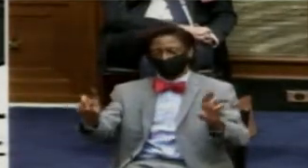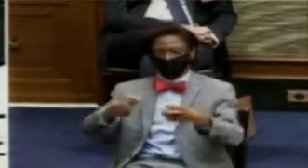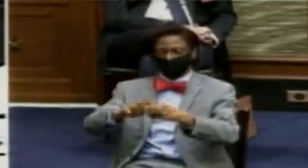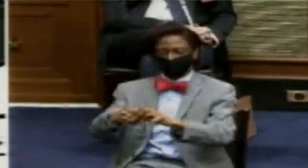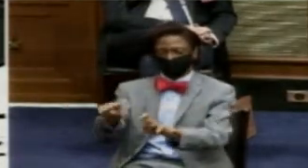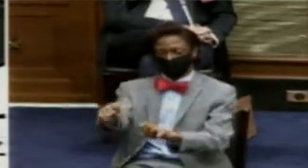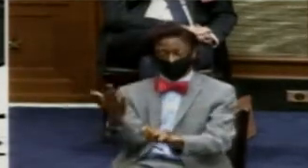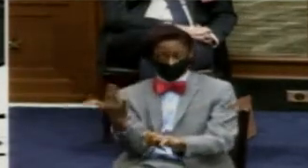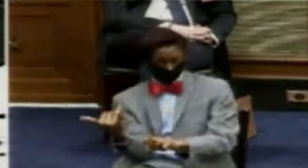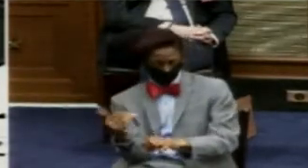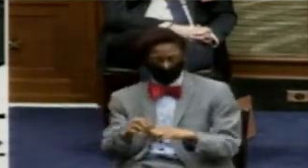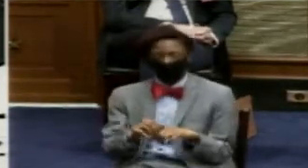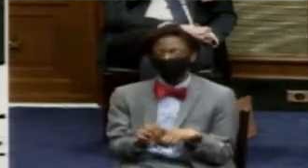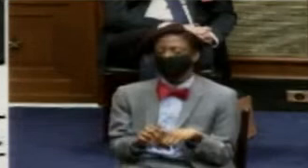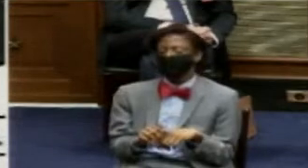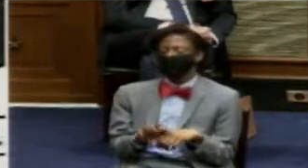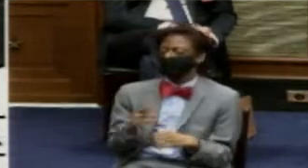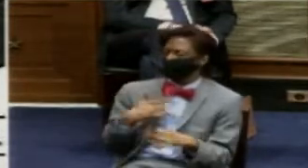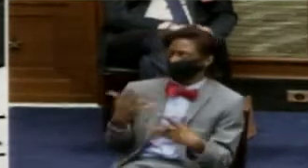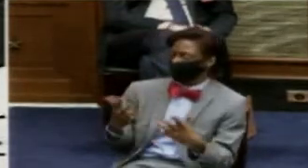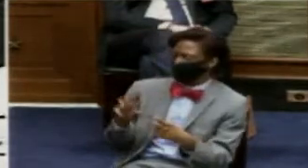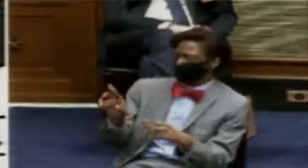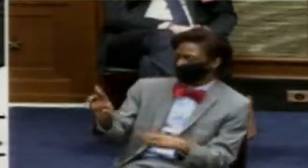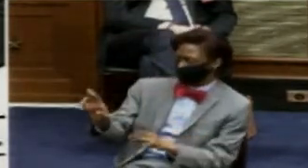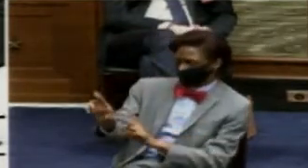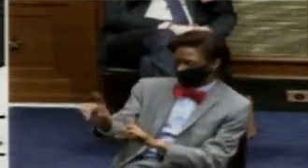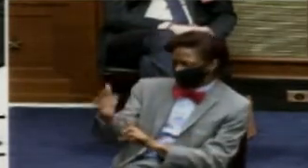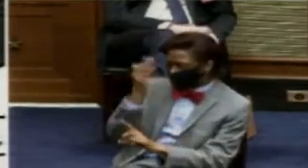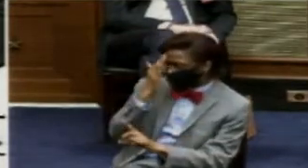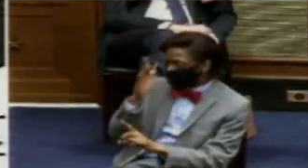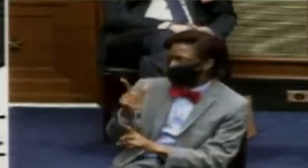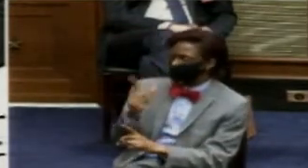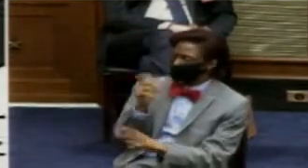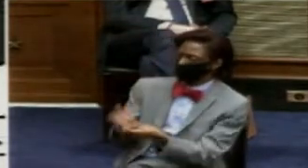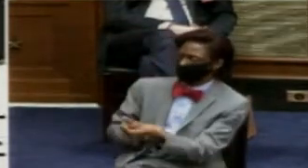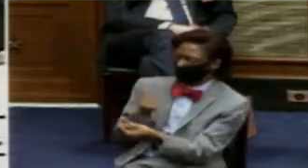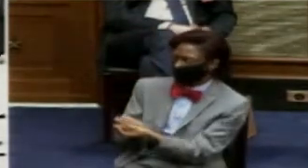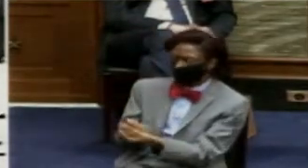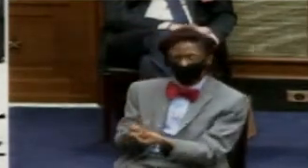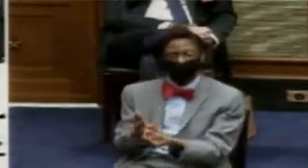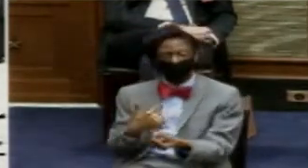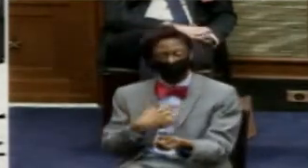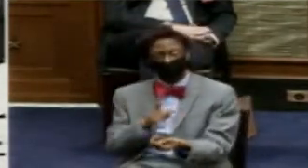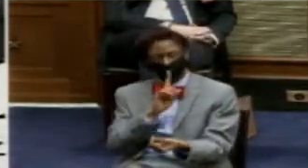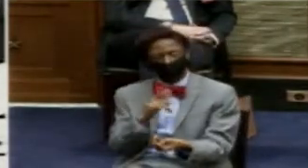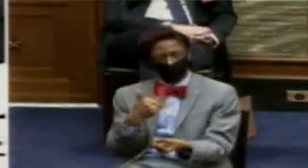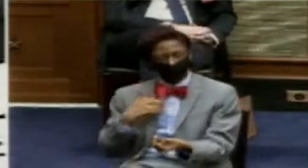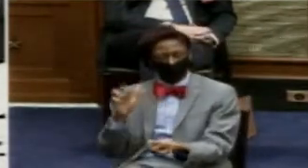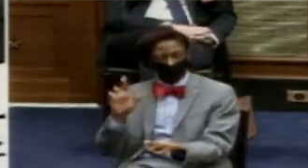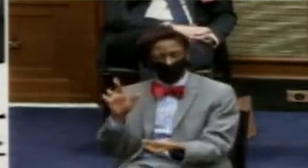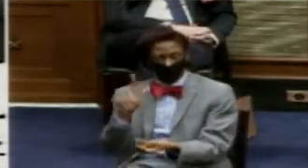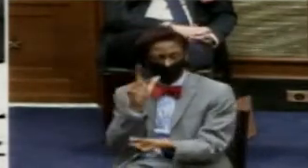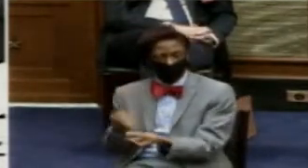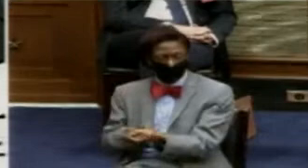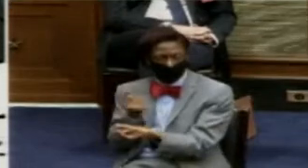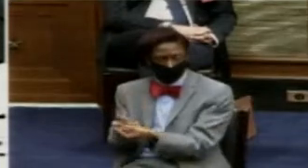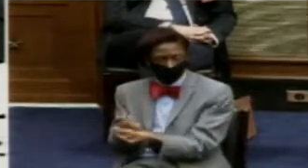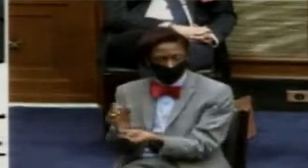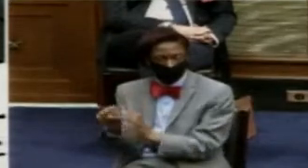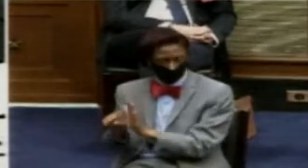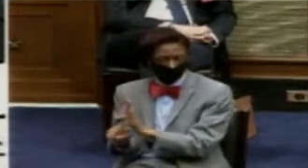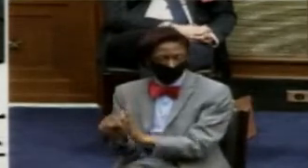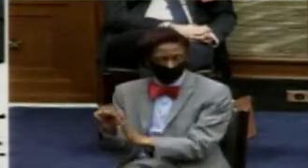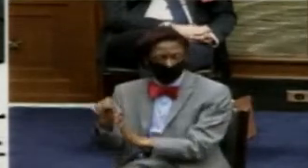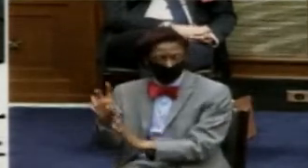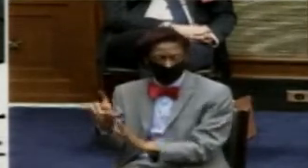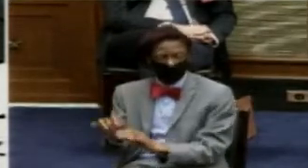here's why. What Republicans do you know that support it? Oh, I'm quite sure there are Republicans who support it. Perhaps not in this That's not